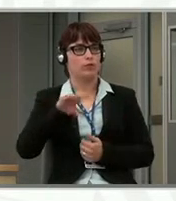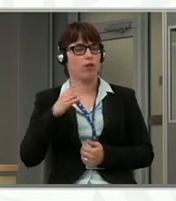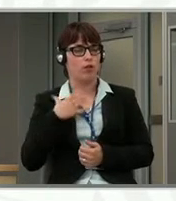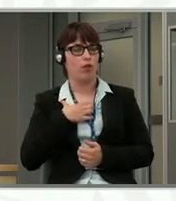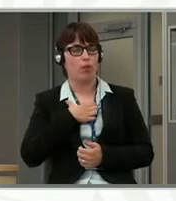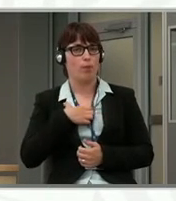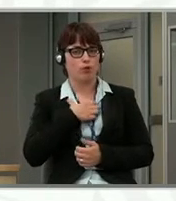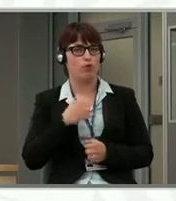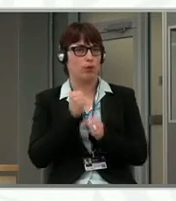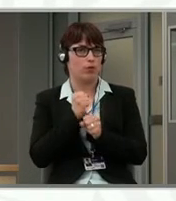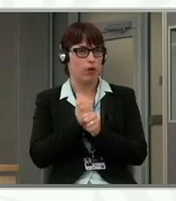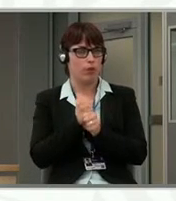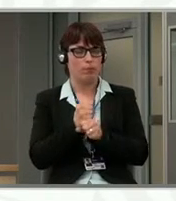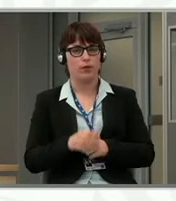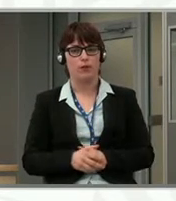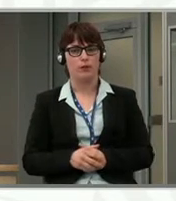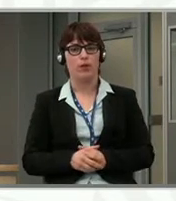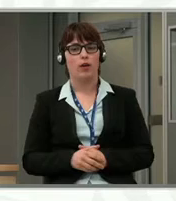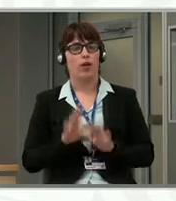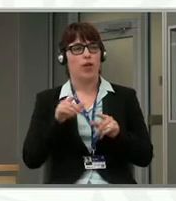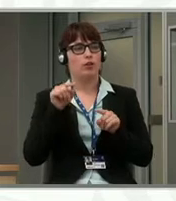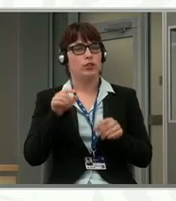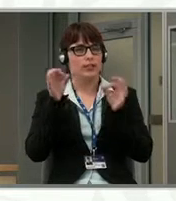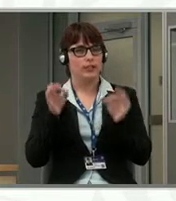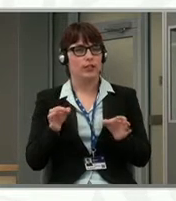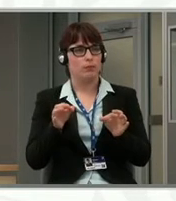to make these rights a reality.